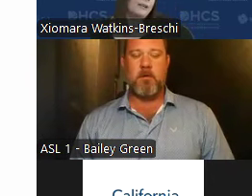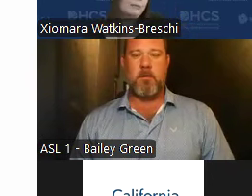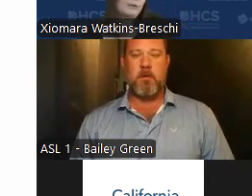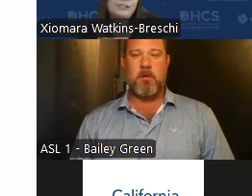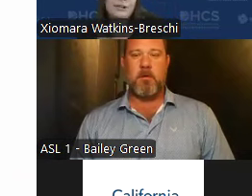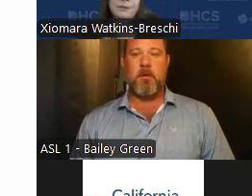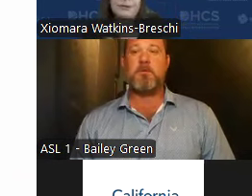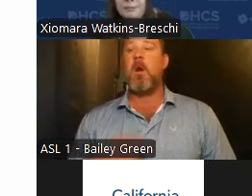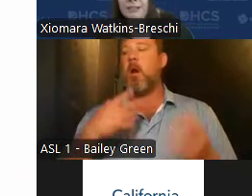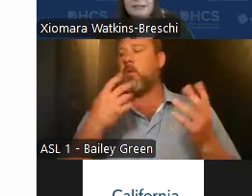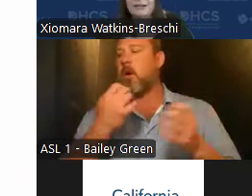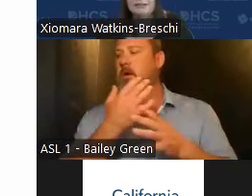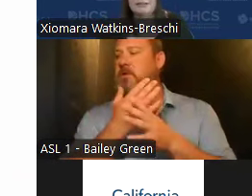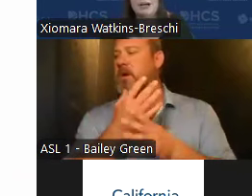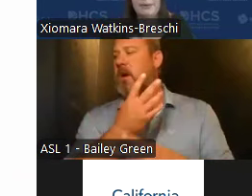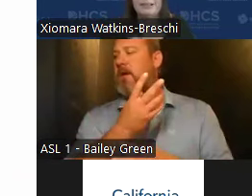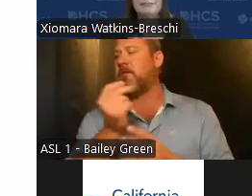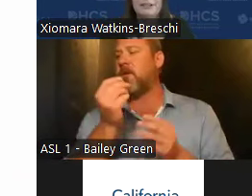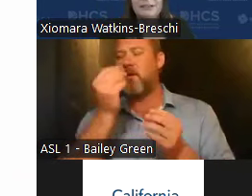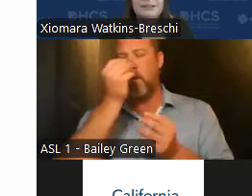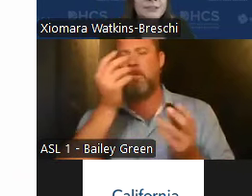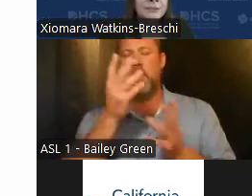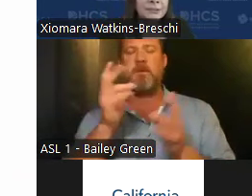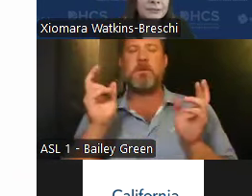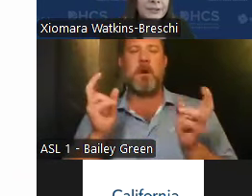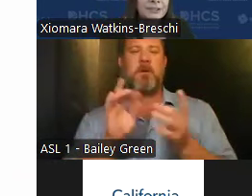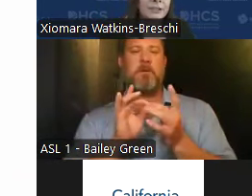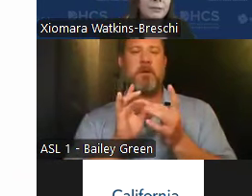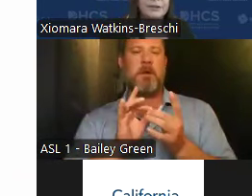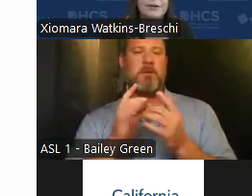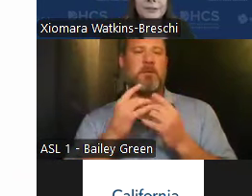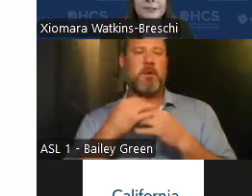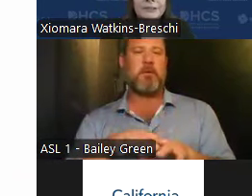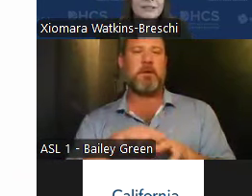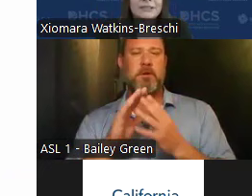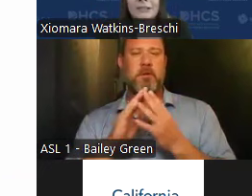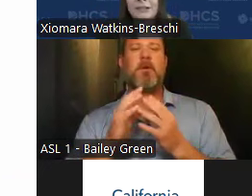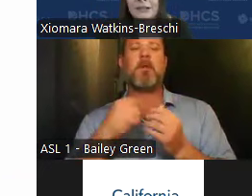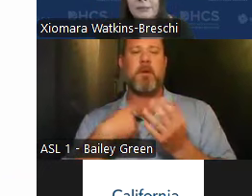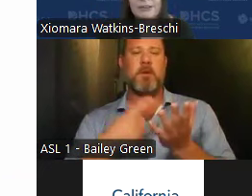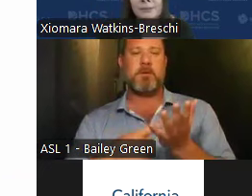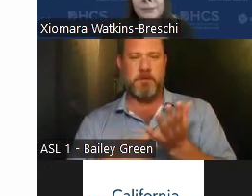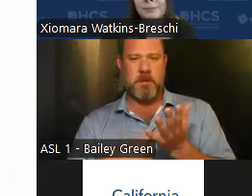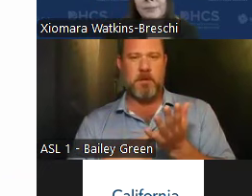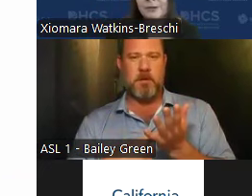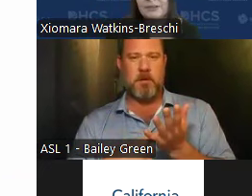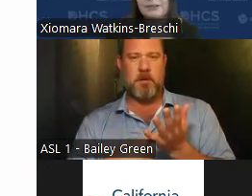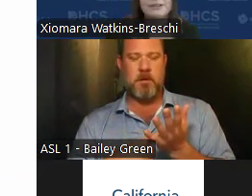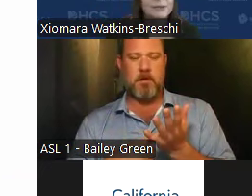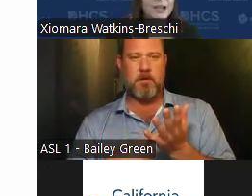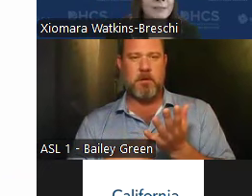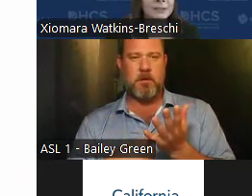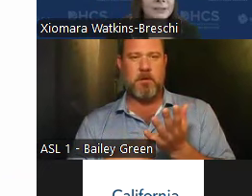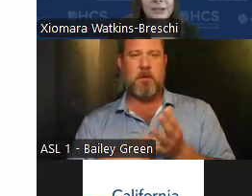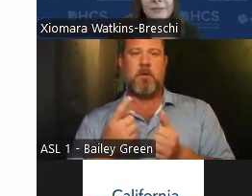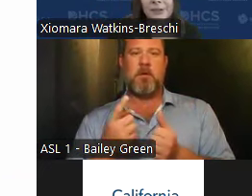Okay, so I did want to share a few updates on the topics related to integration that we are currently discussing with the work group. First,